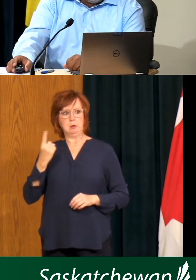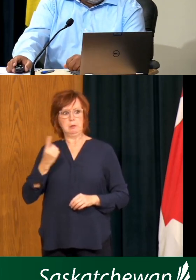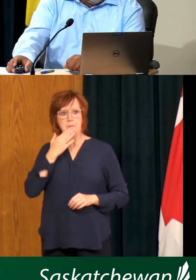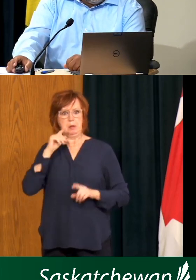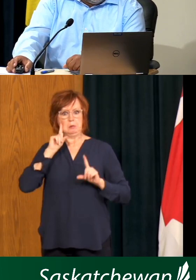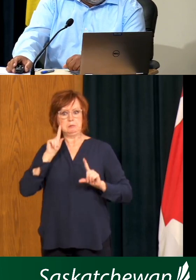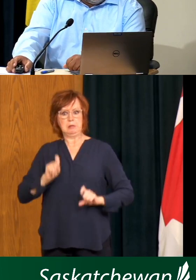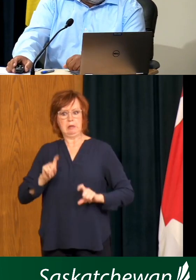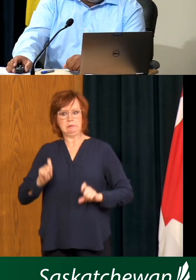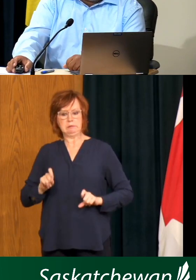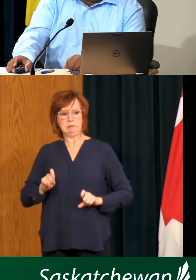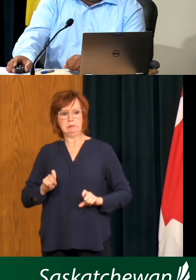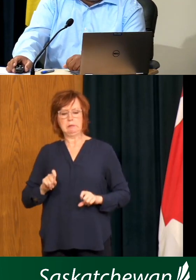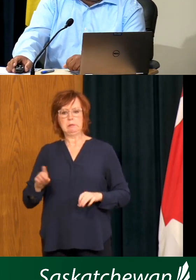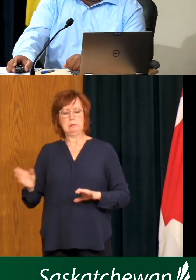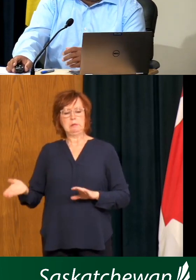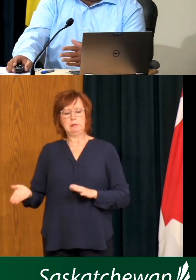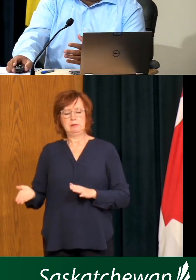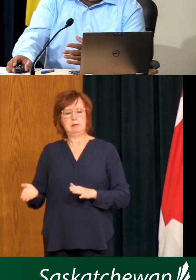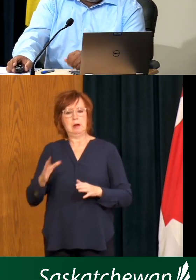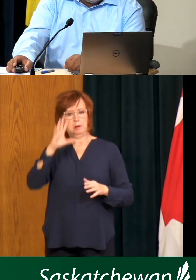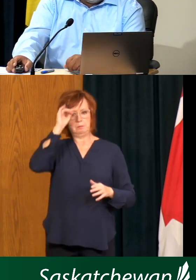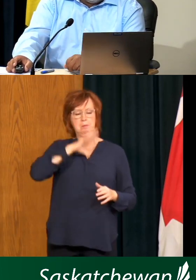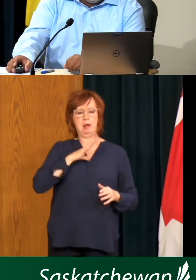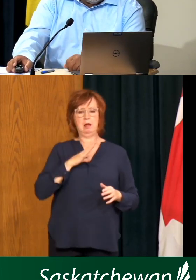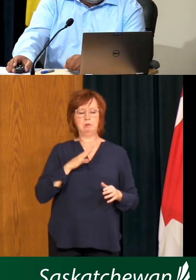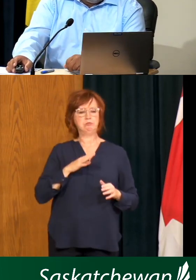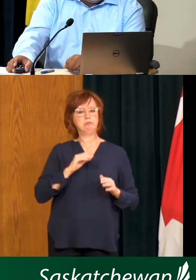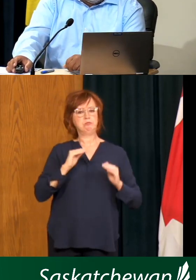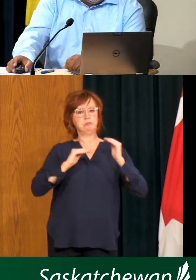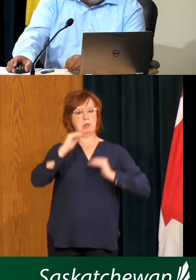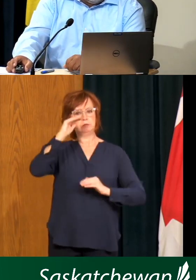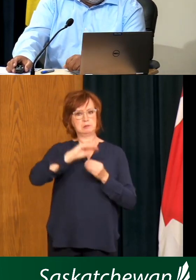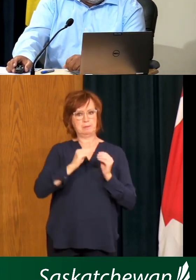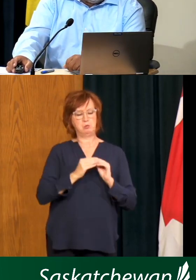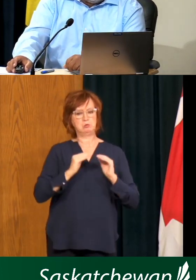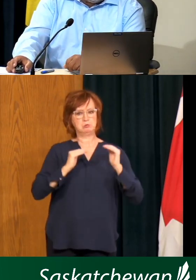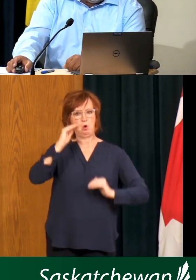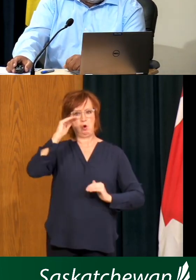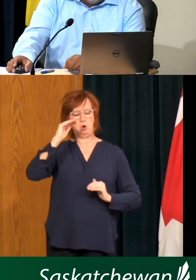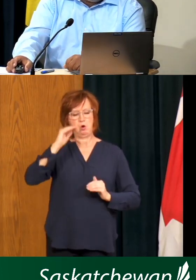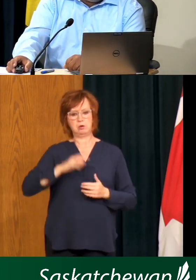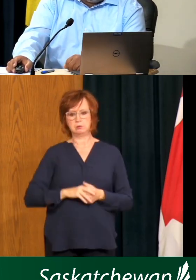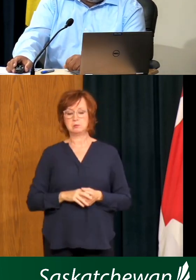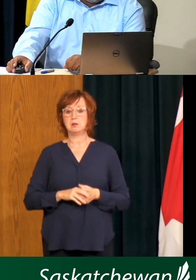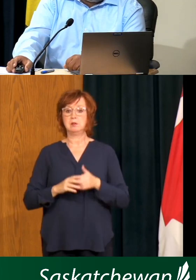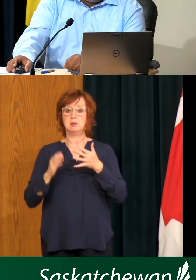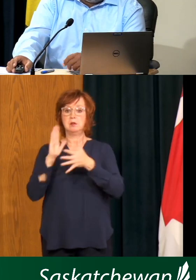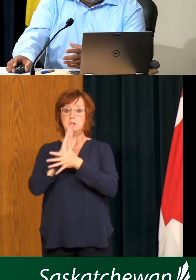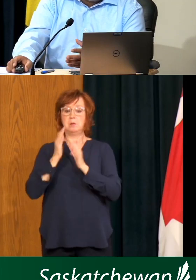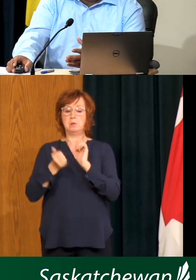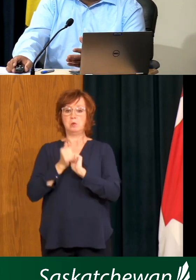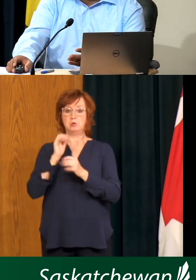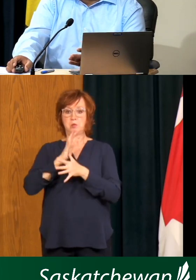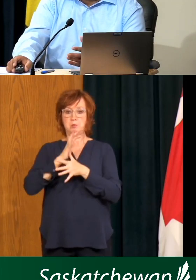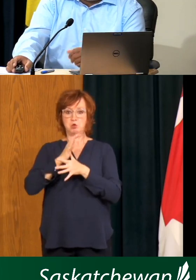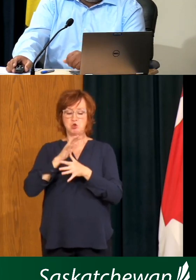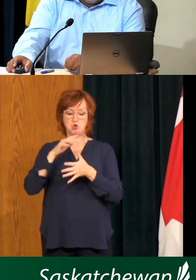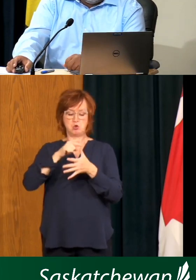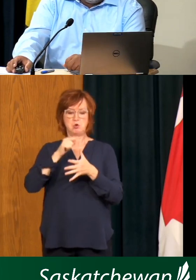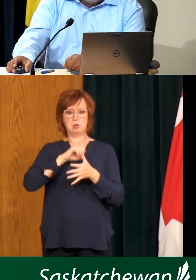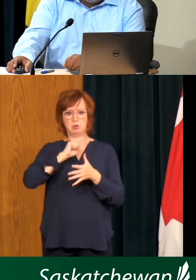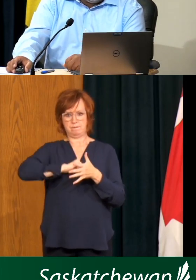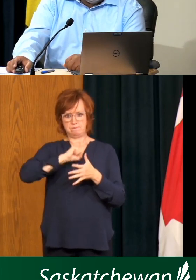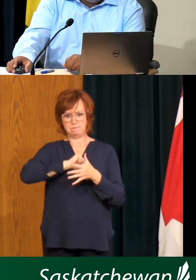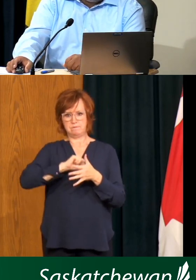consider testing. Don't hold back thinking that it's something that will go away. And if you look at the most common symptoms, obviously cough is the most